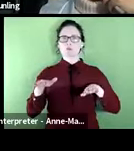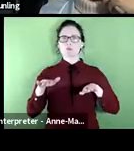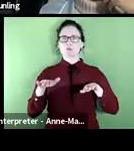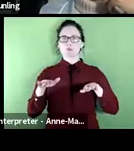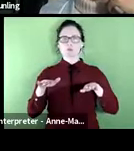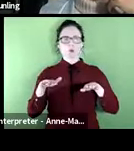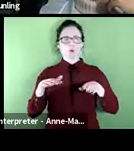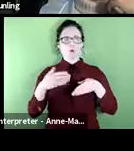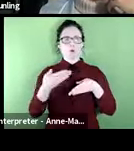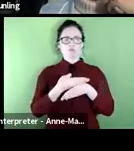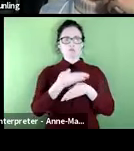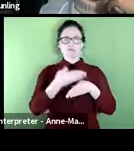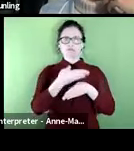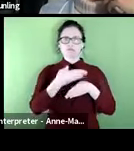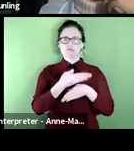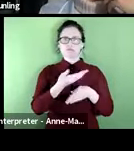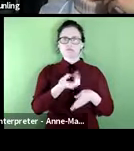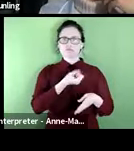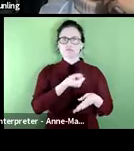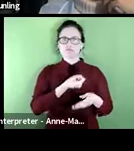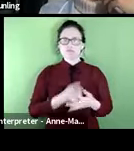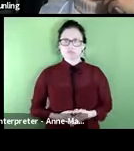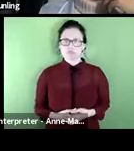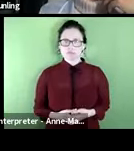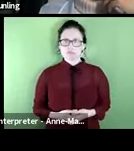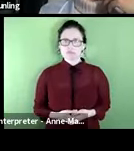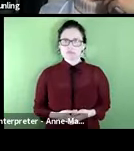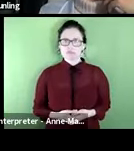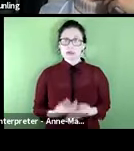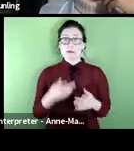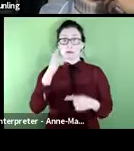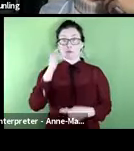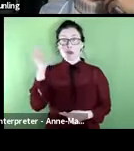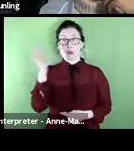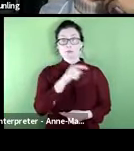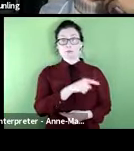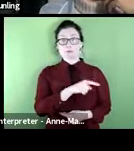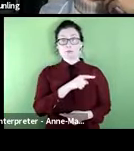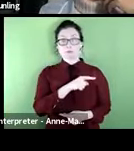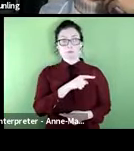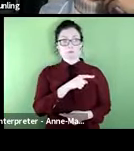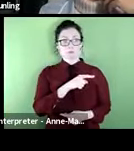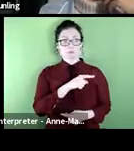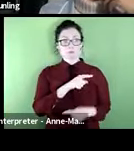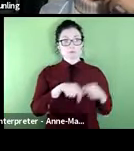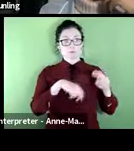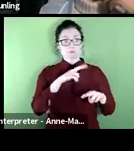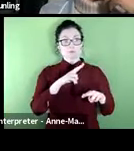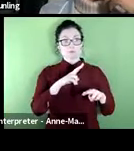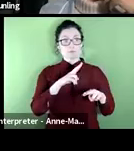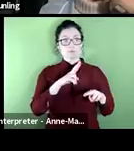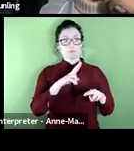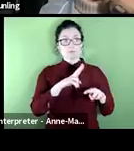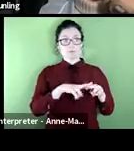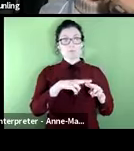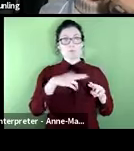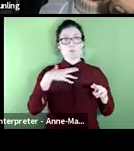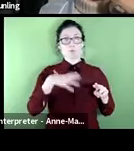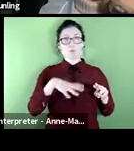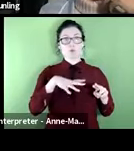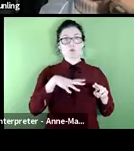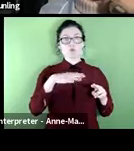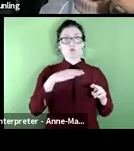non-productive things. In France, land, any kind of professional